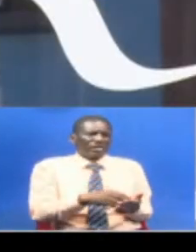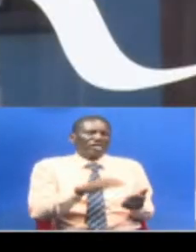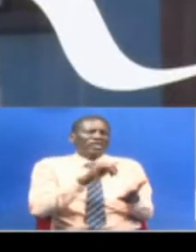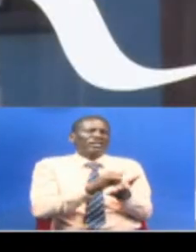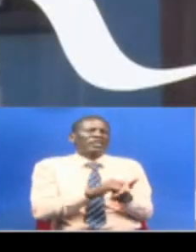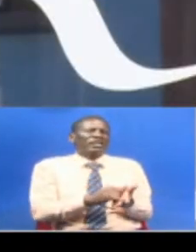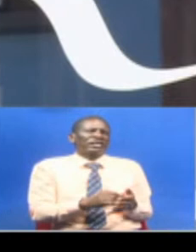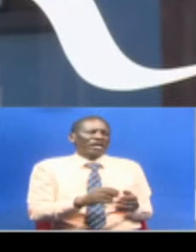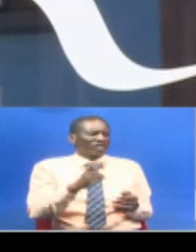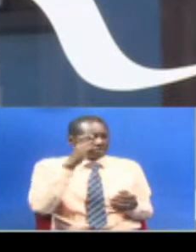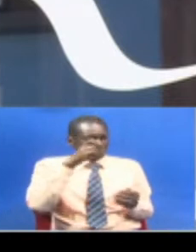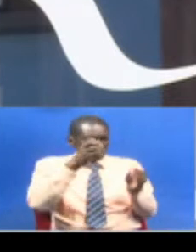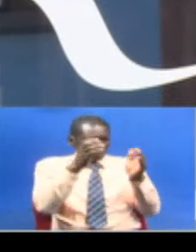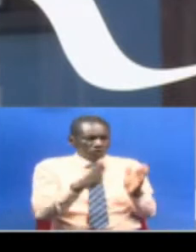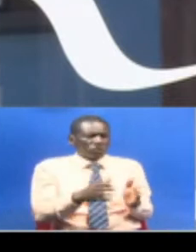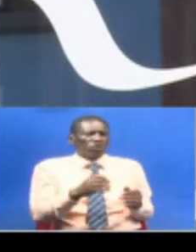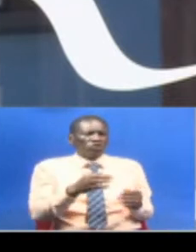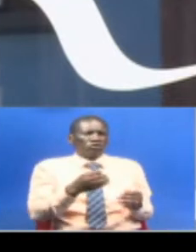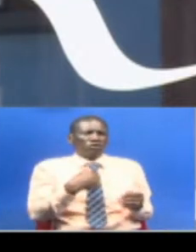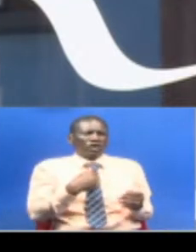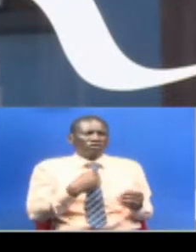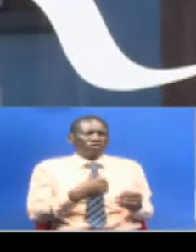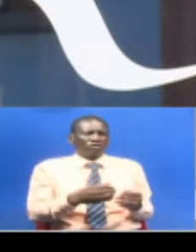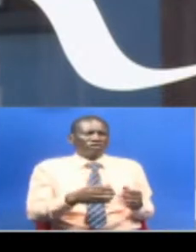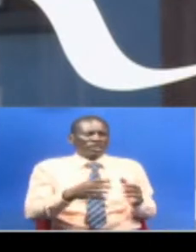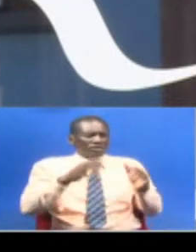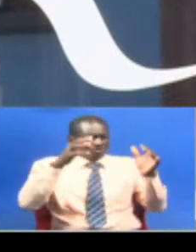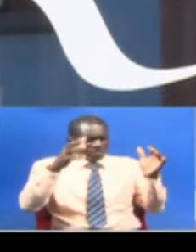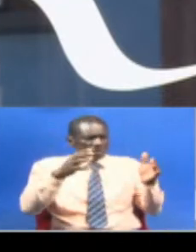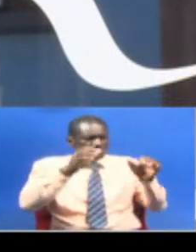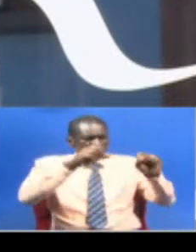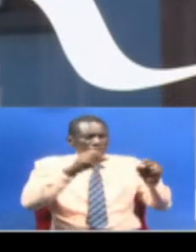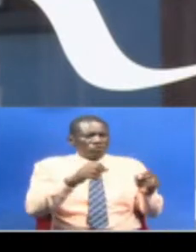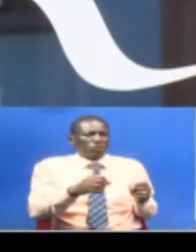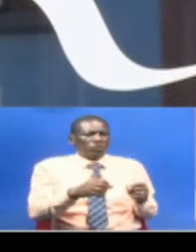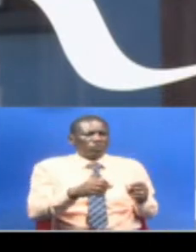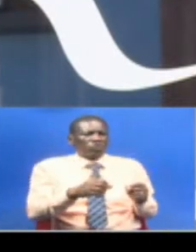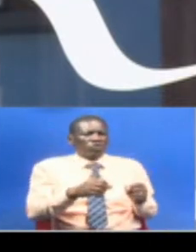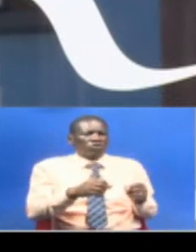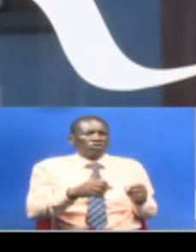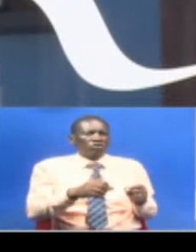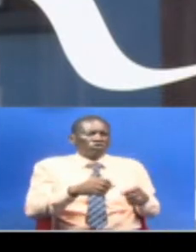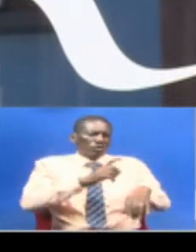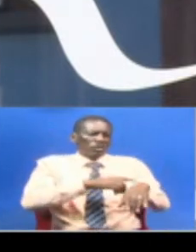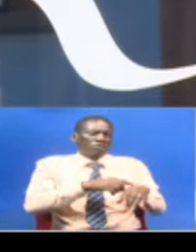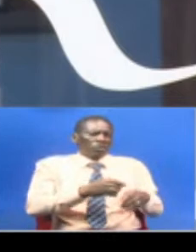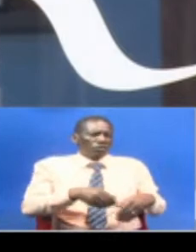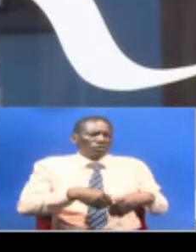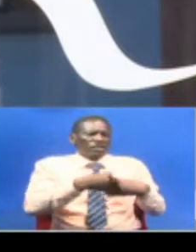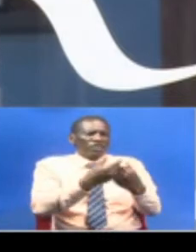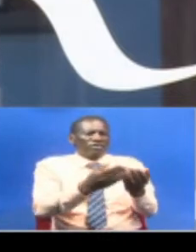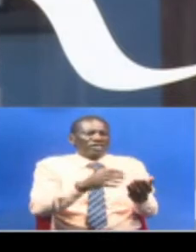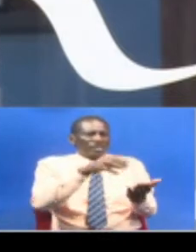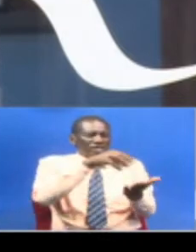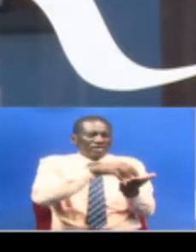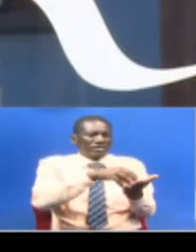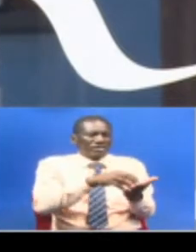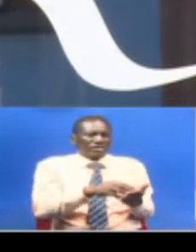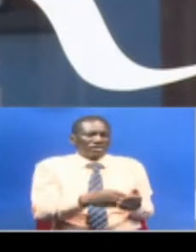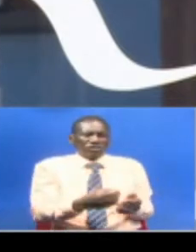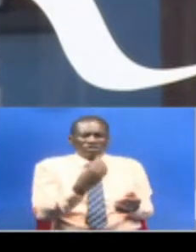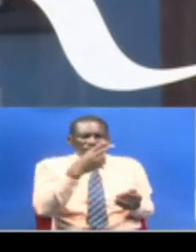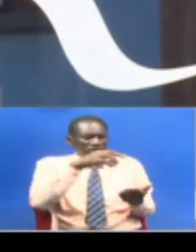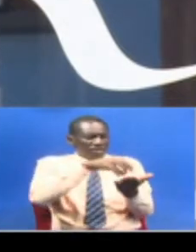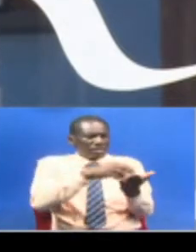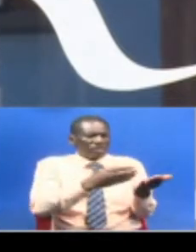an accused person should get the widest possible spectrum of presenting their case. You've seen cases